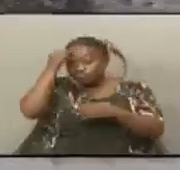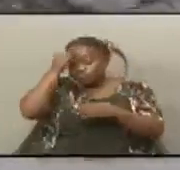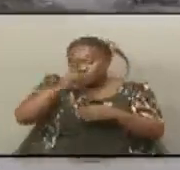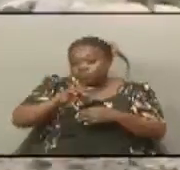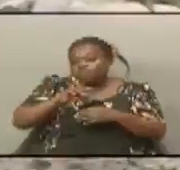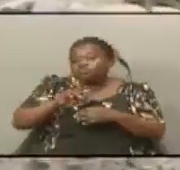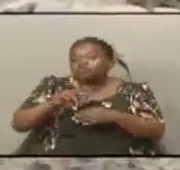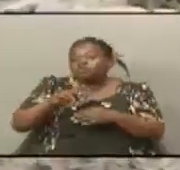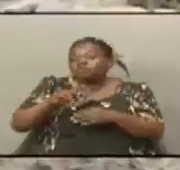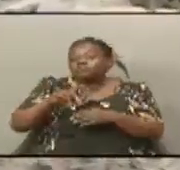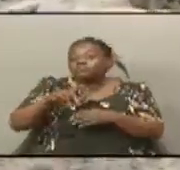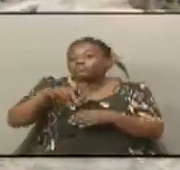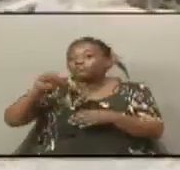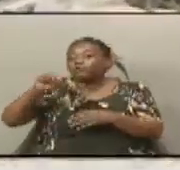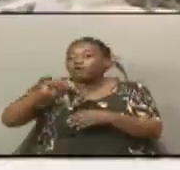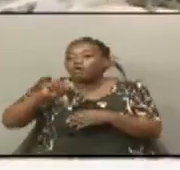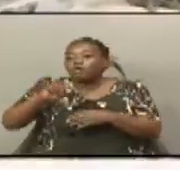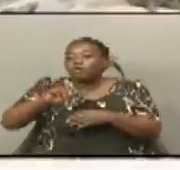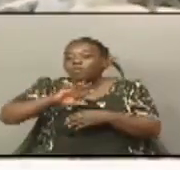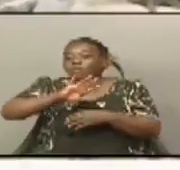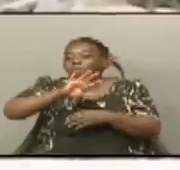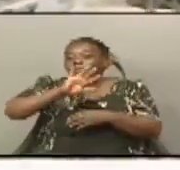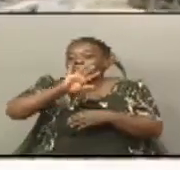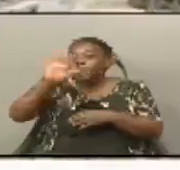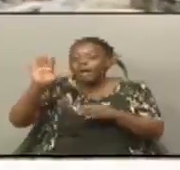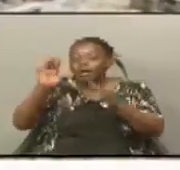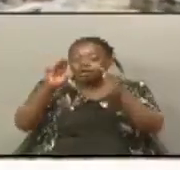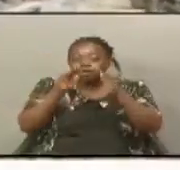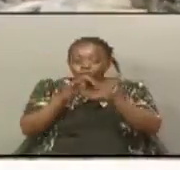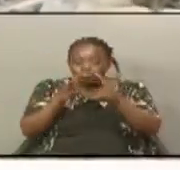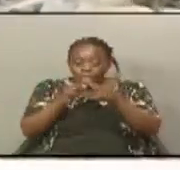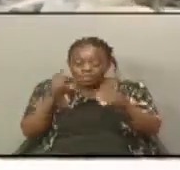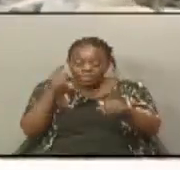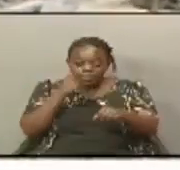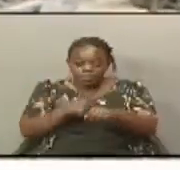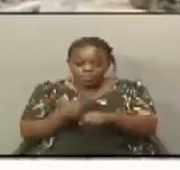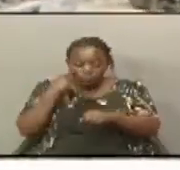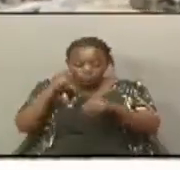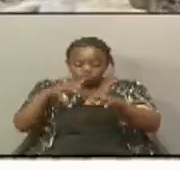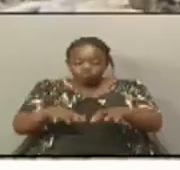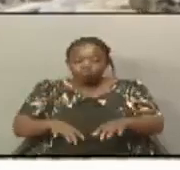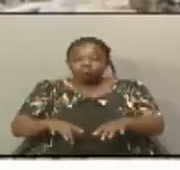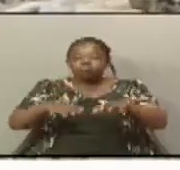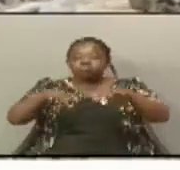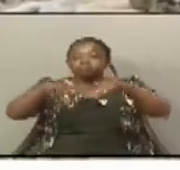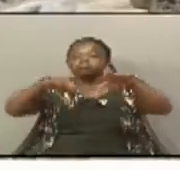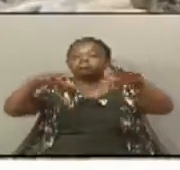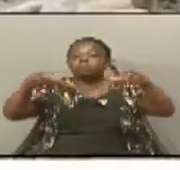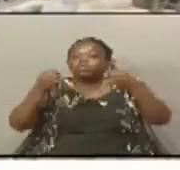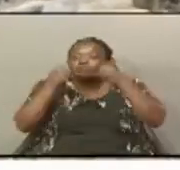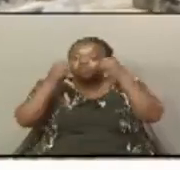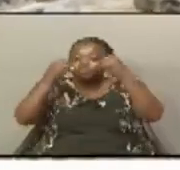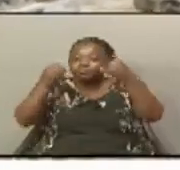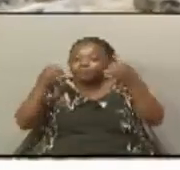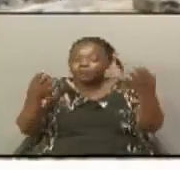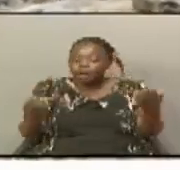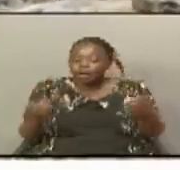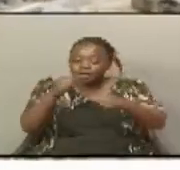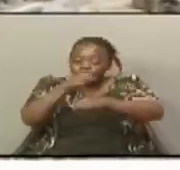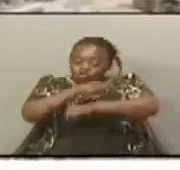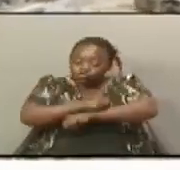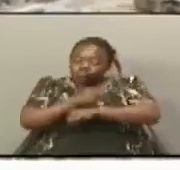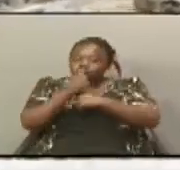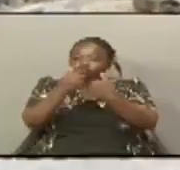Gemi Gam. When we saw it flooding, we had quickly to inform especially the school